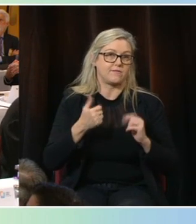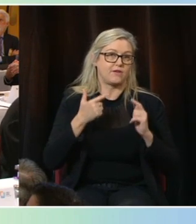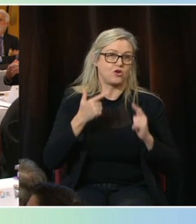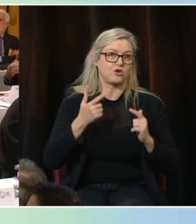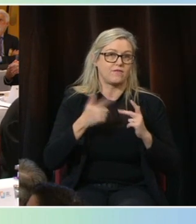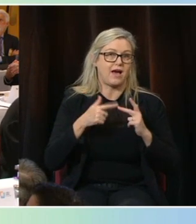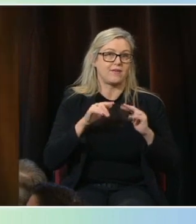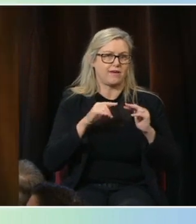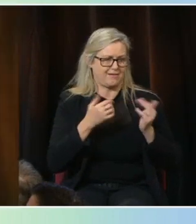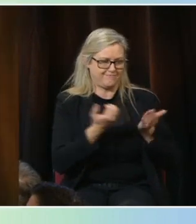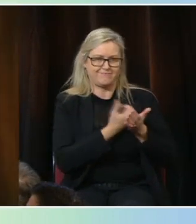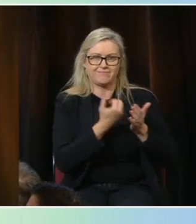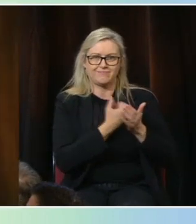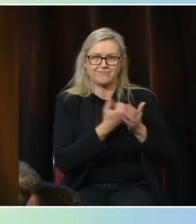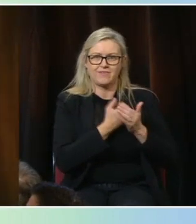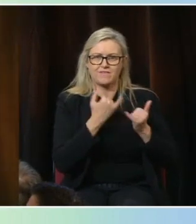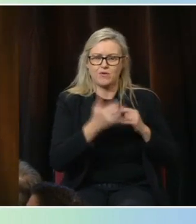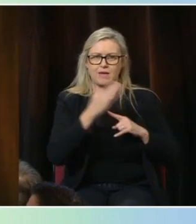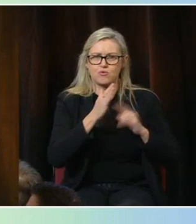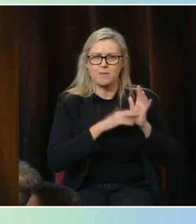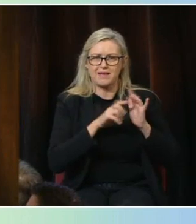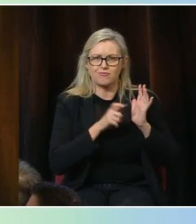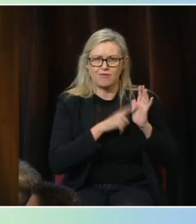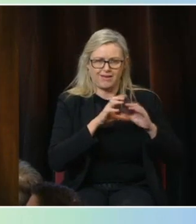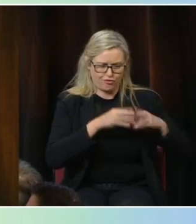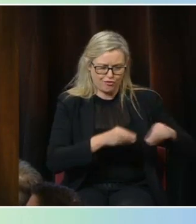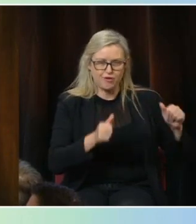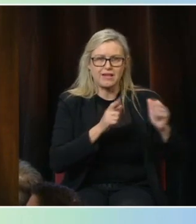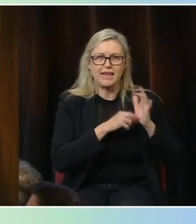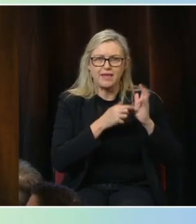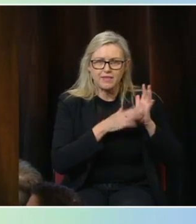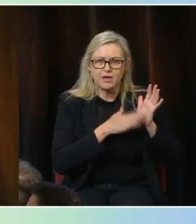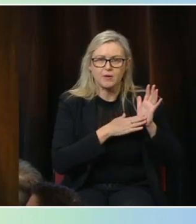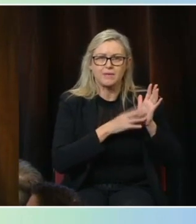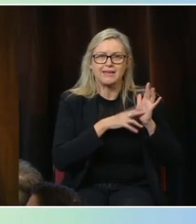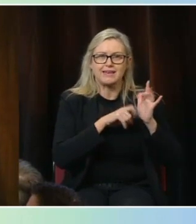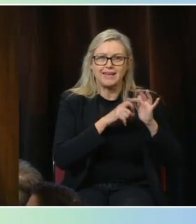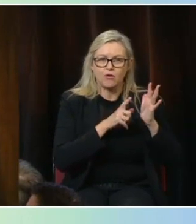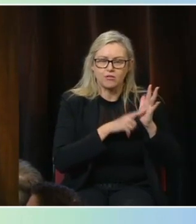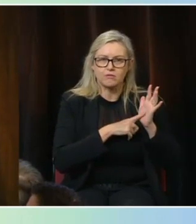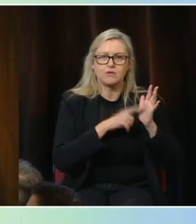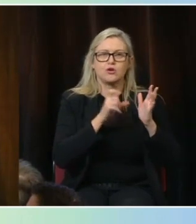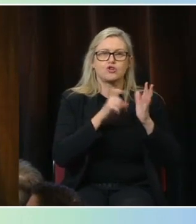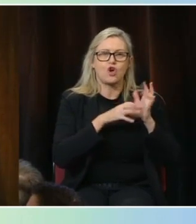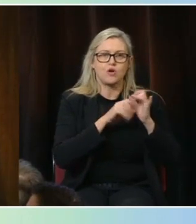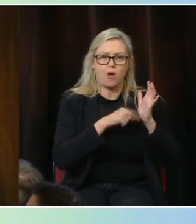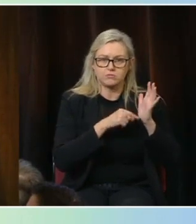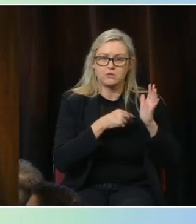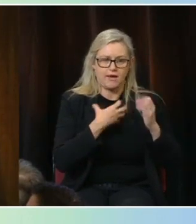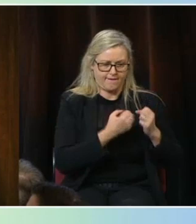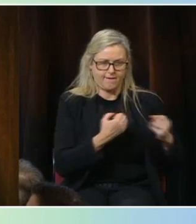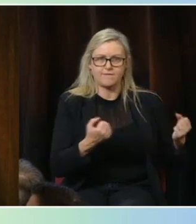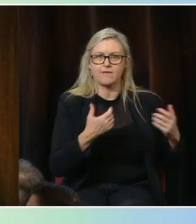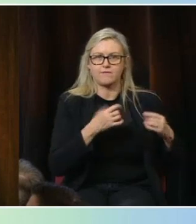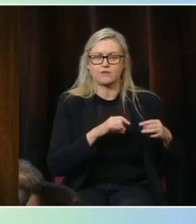global Reserves of important minerals such as lithium nickel and Cobalt crucially if we are